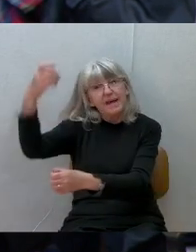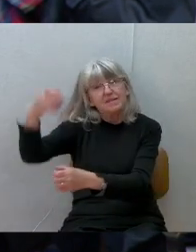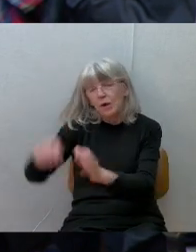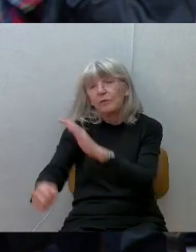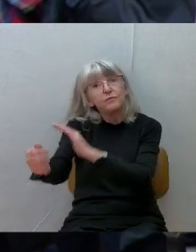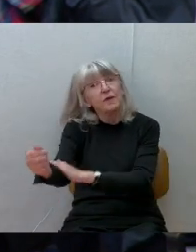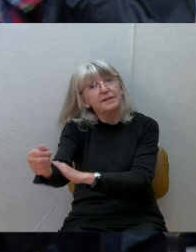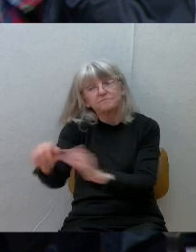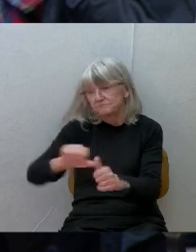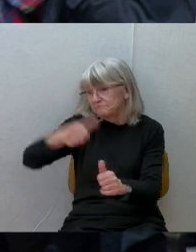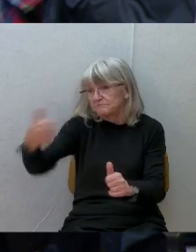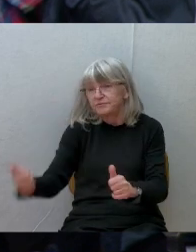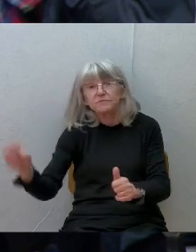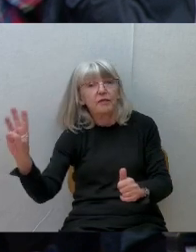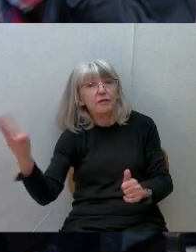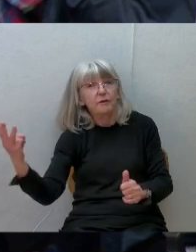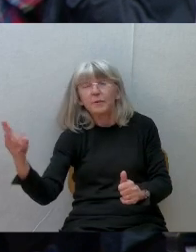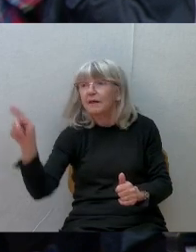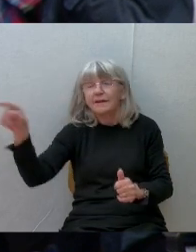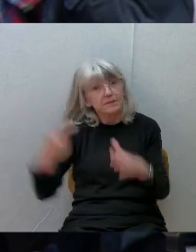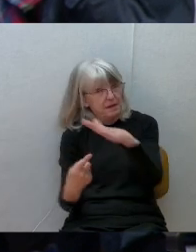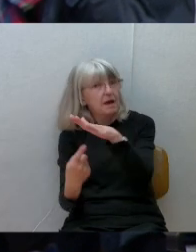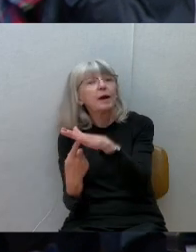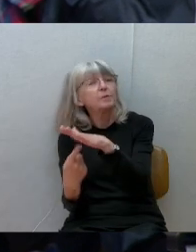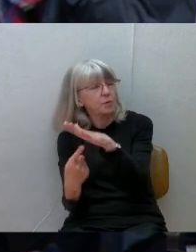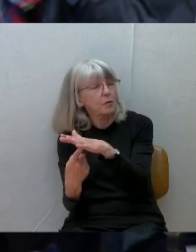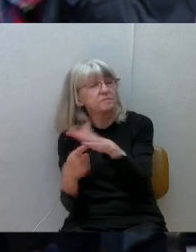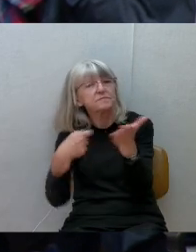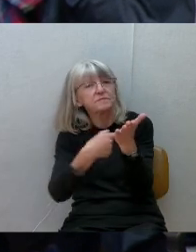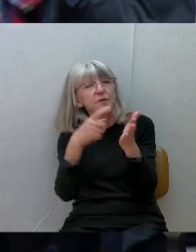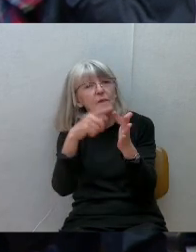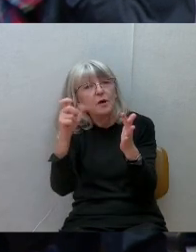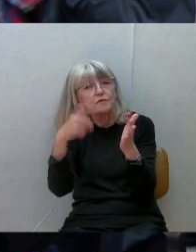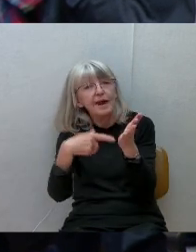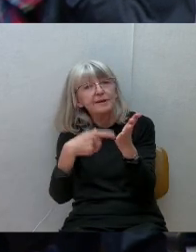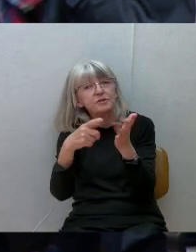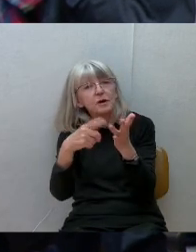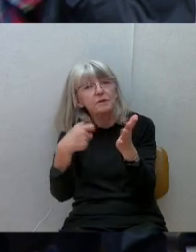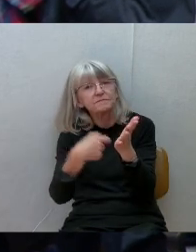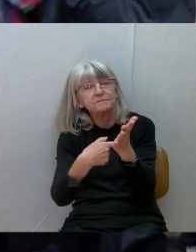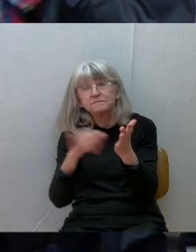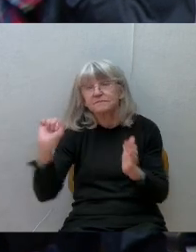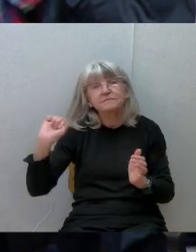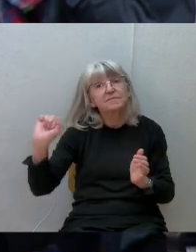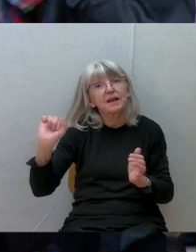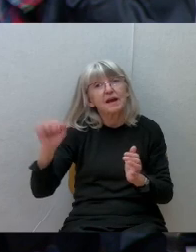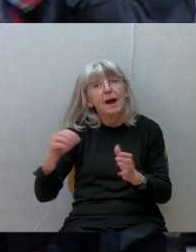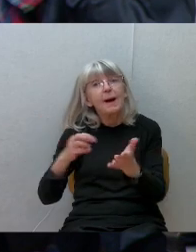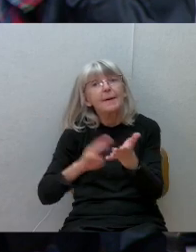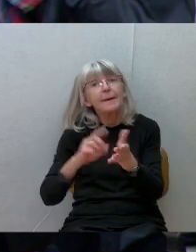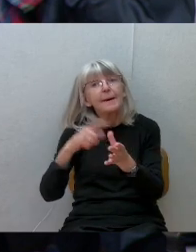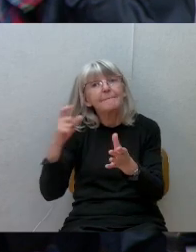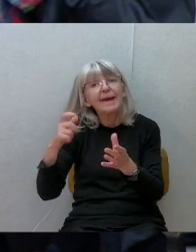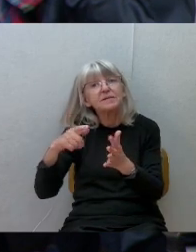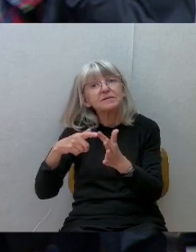a way, this is the most important mace of all, because this is the rector's mace. Our esteemed rector, wearing his own